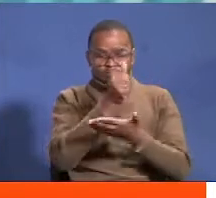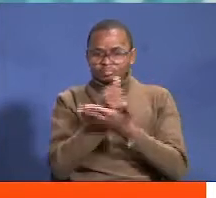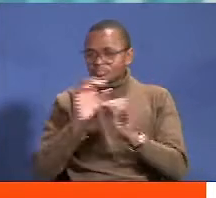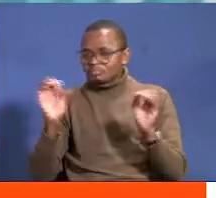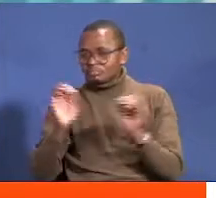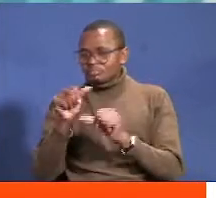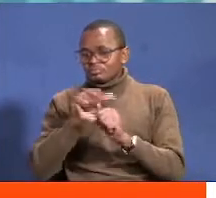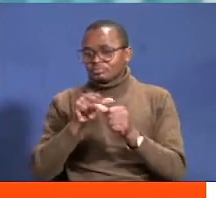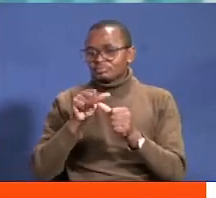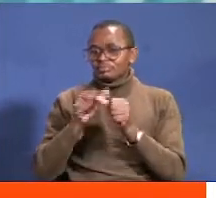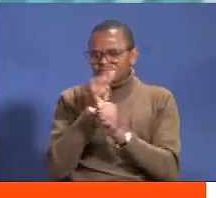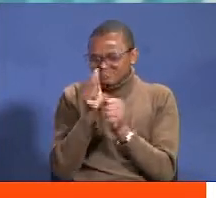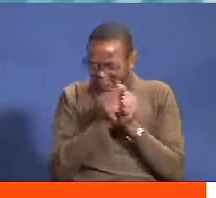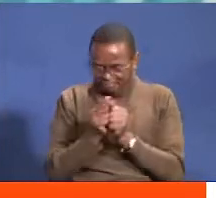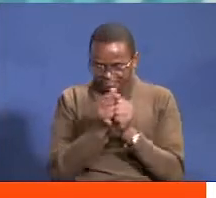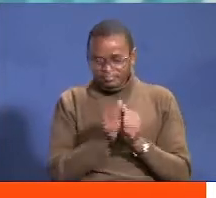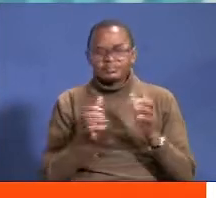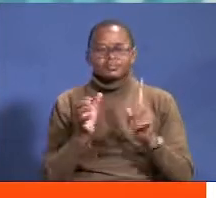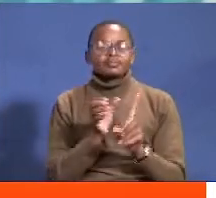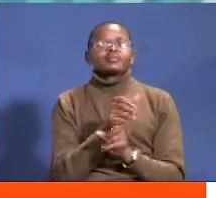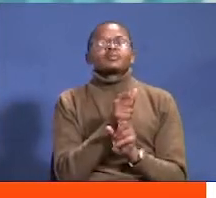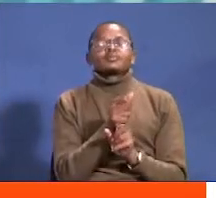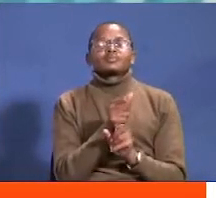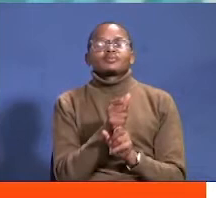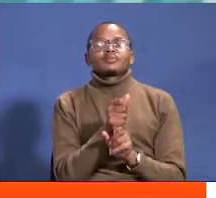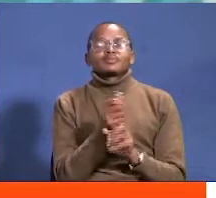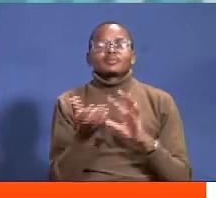employed. It was about working together towards achieving